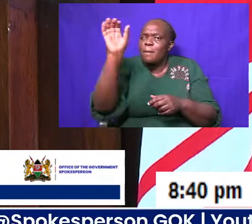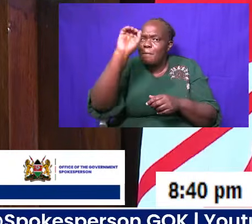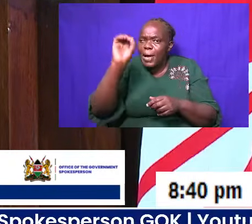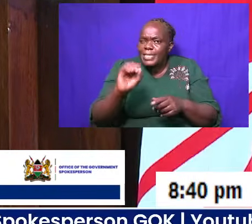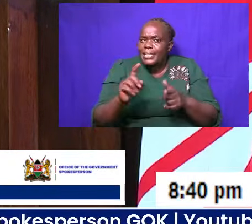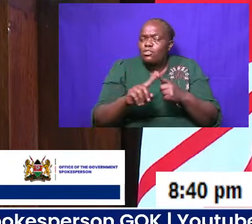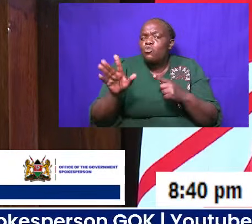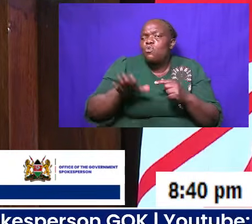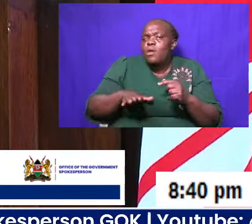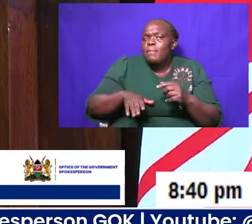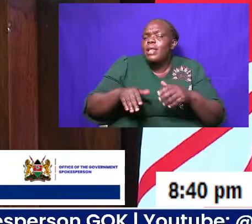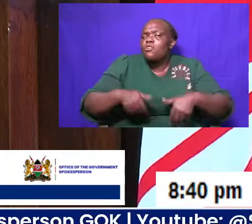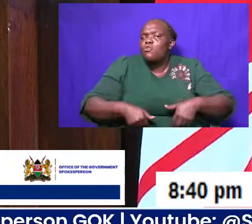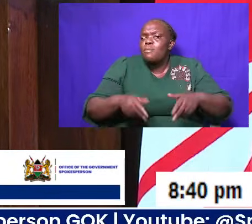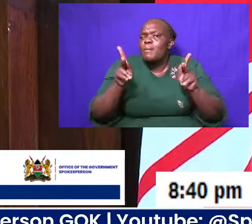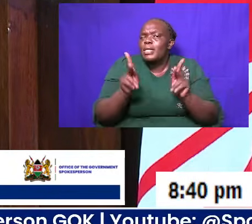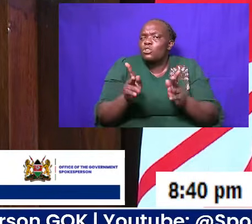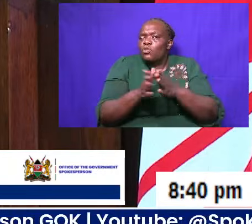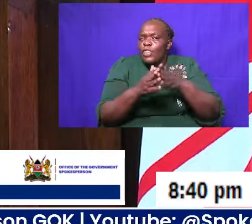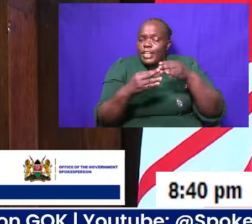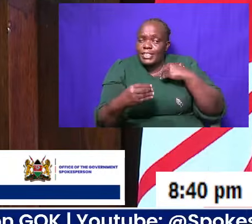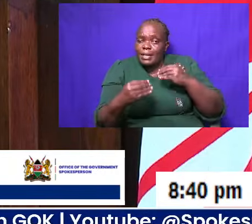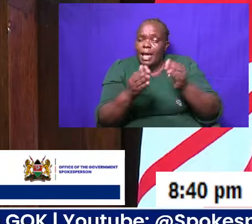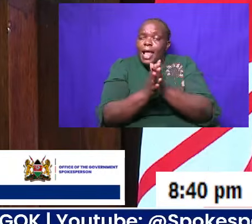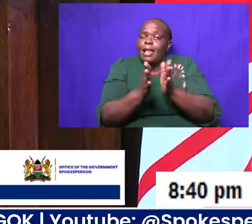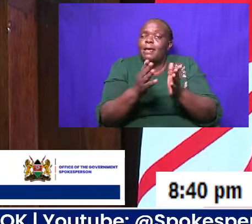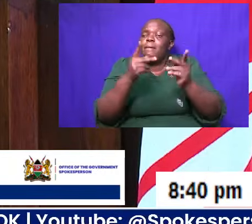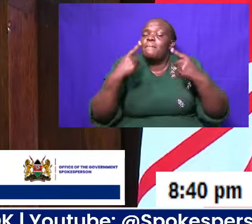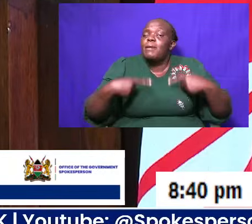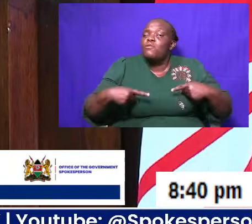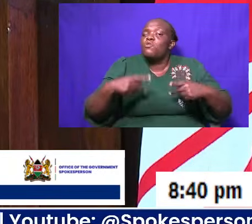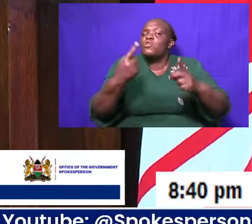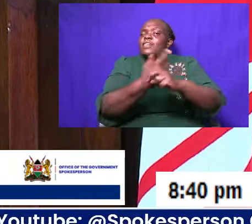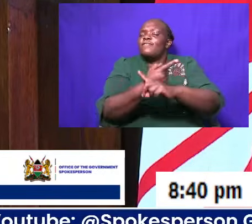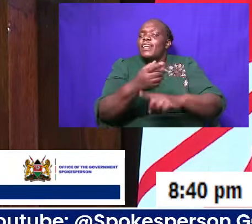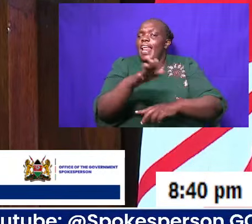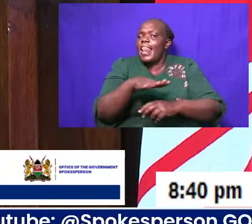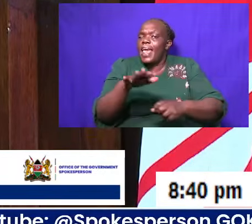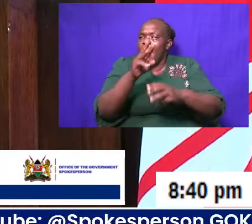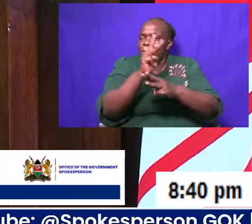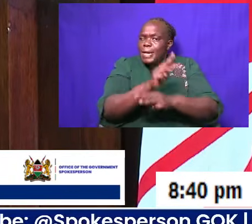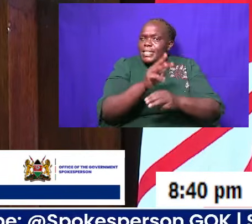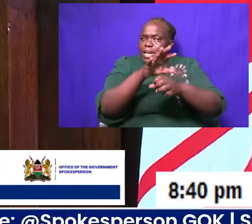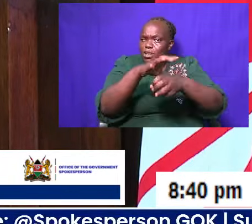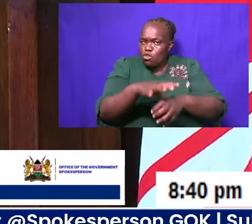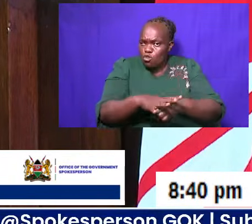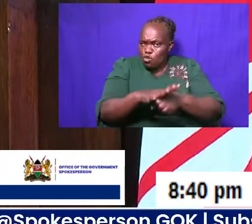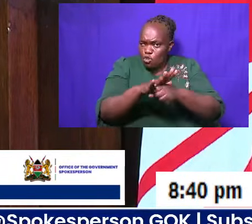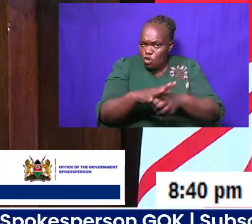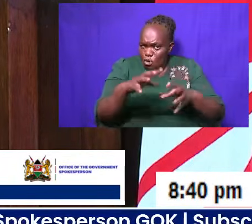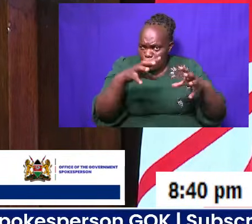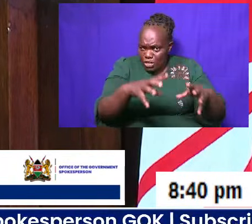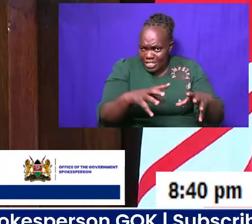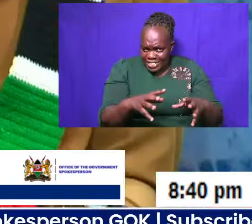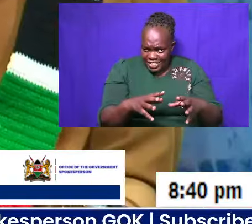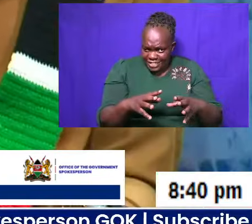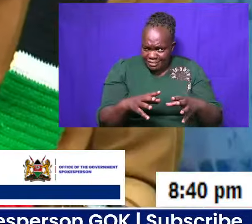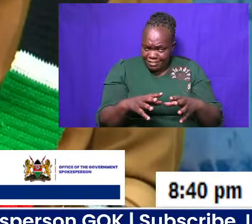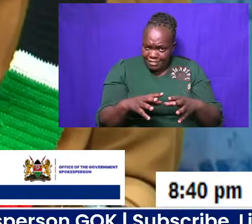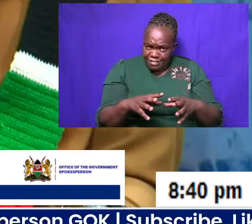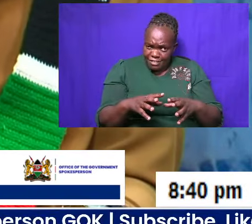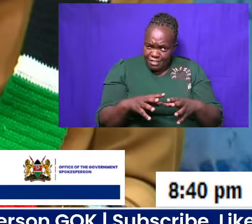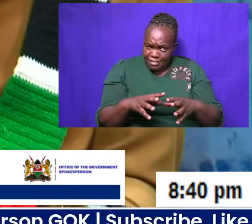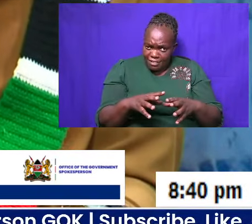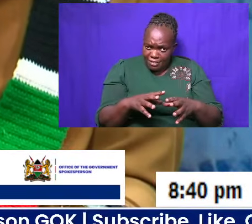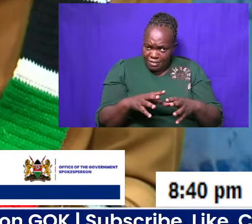to youth, persons with disability, and people from minority marginalized community. We have a... Wait a bit, before you come to that,